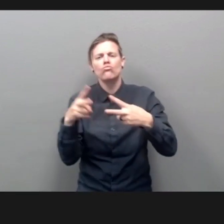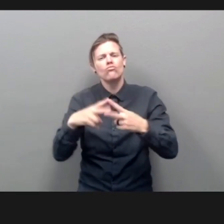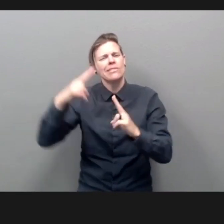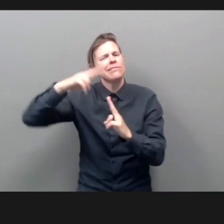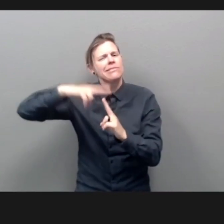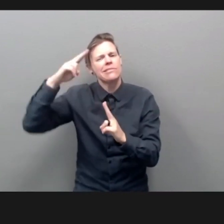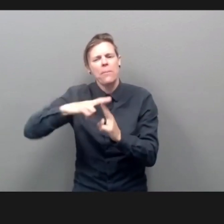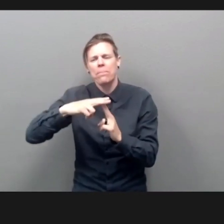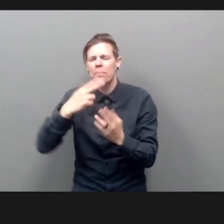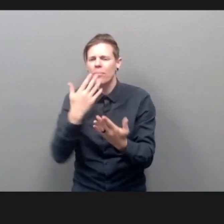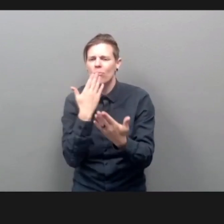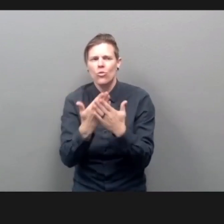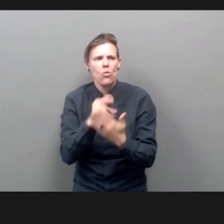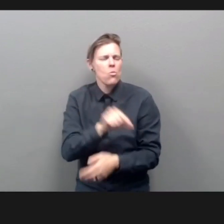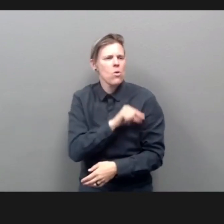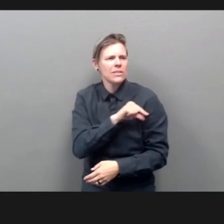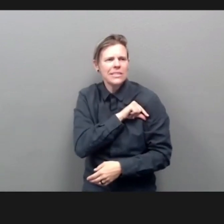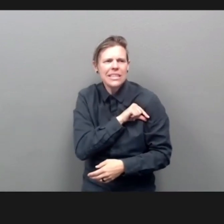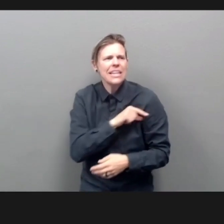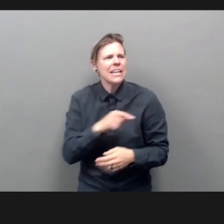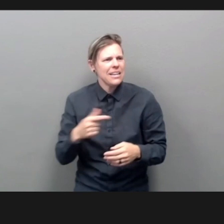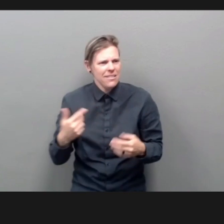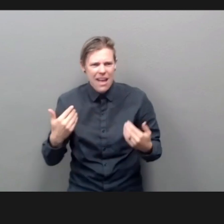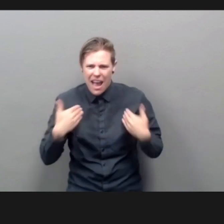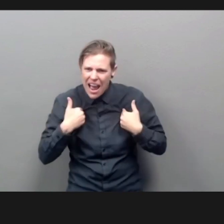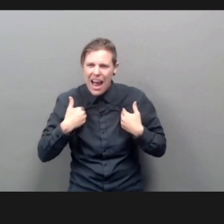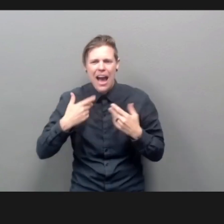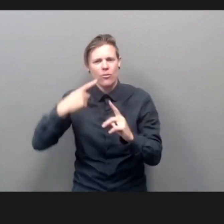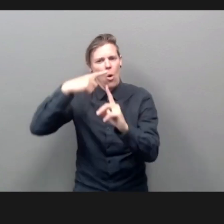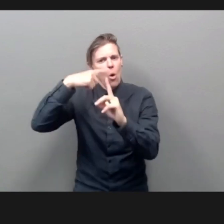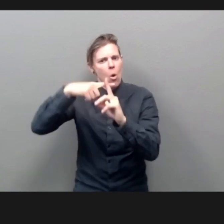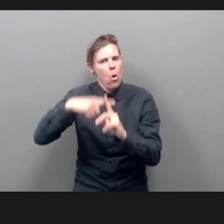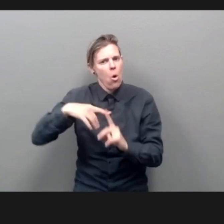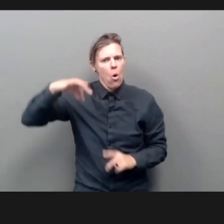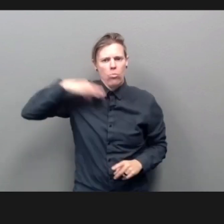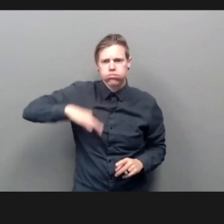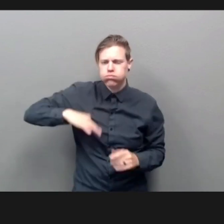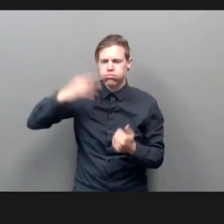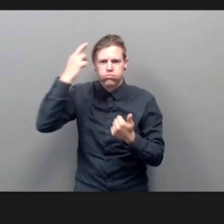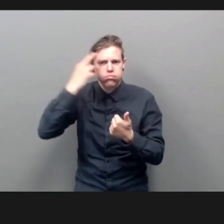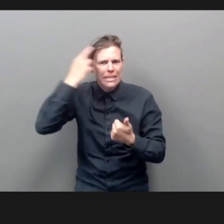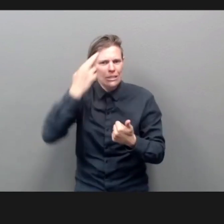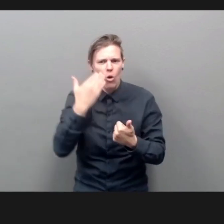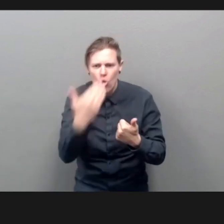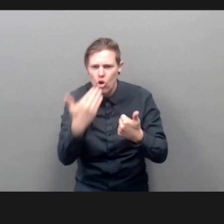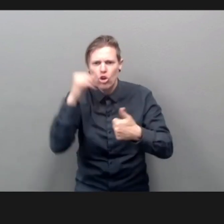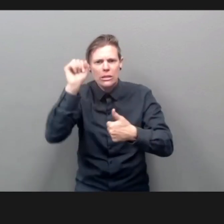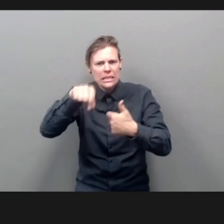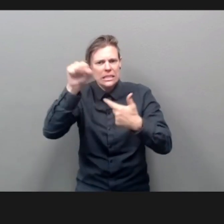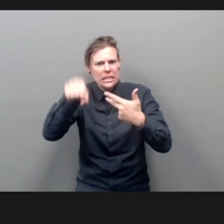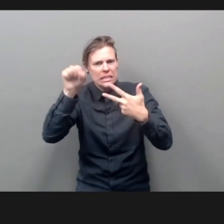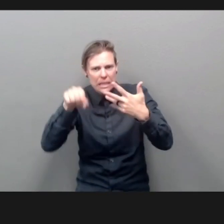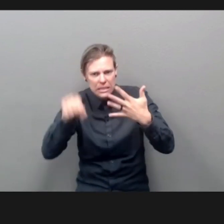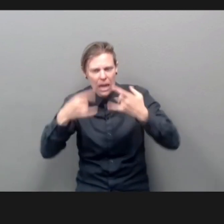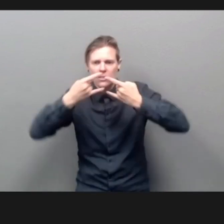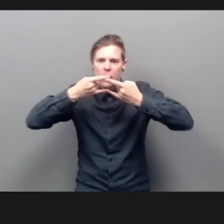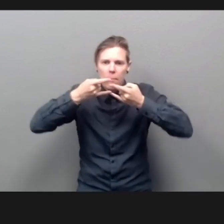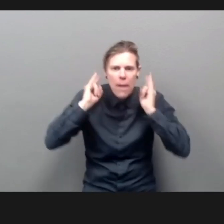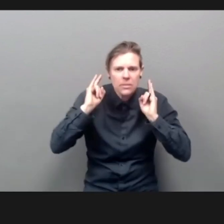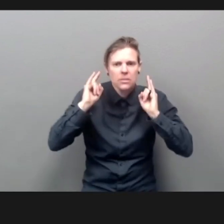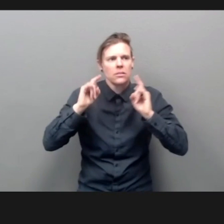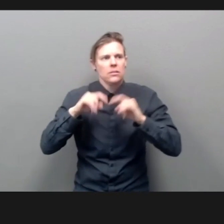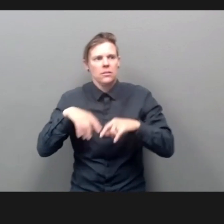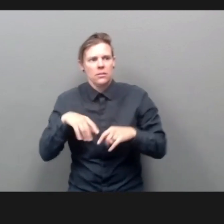a ton to prevent or eliminate to some degree, right, the ability of that virus to spread through